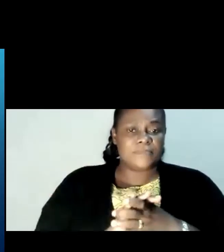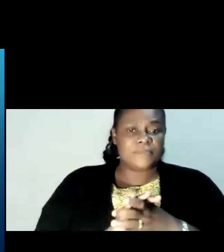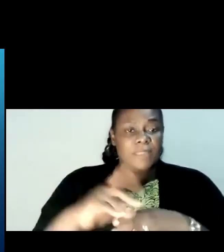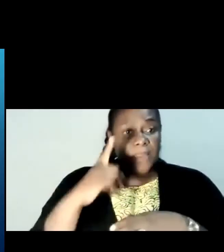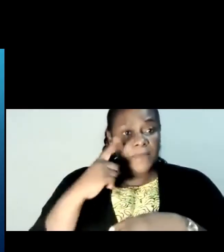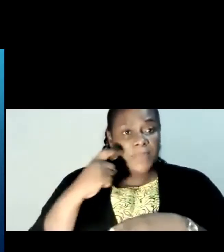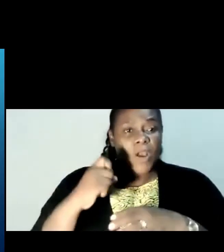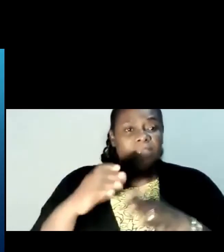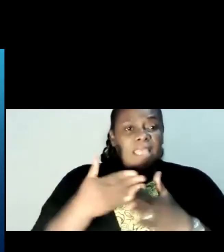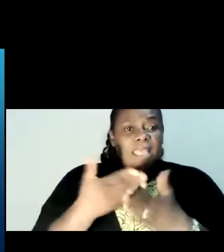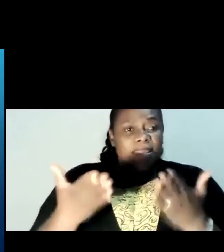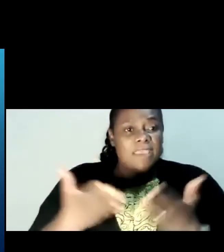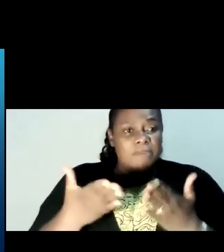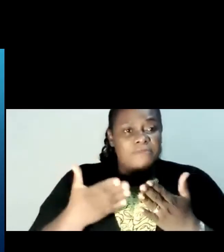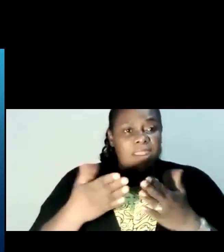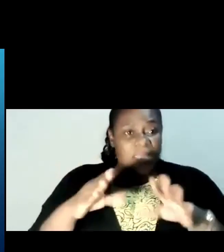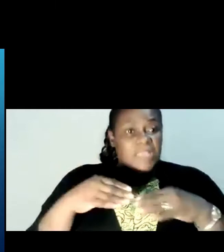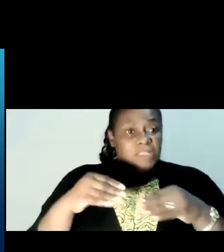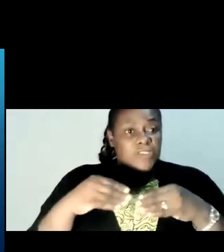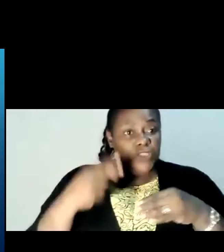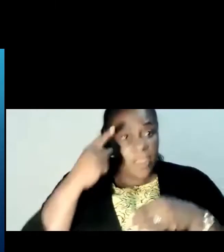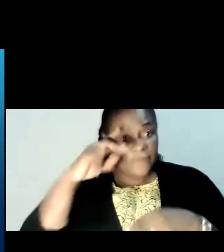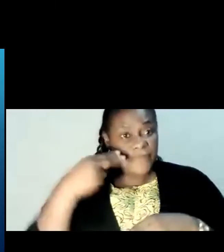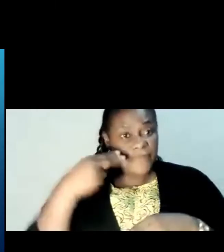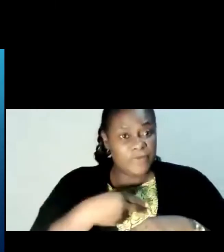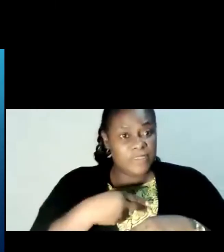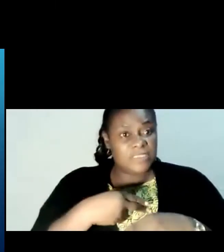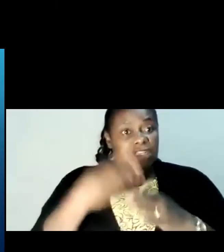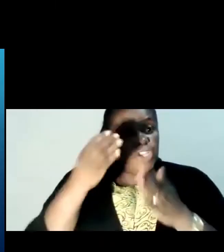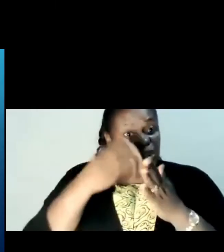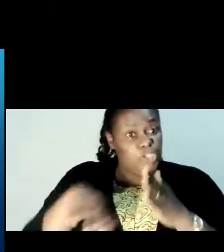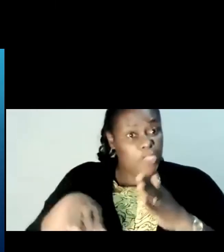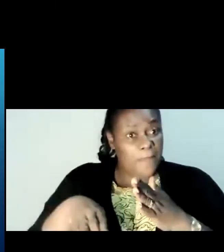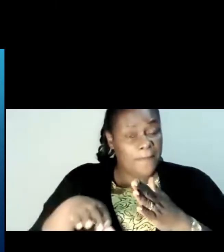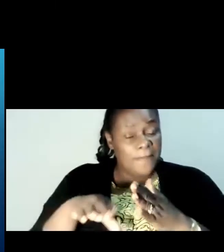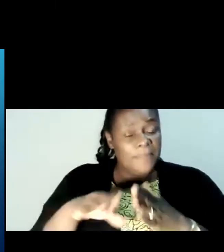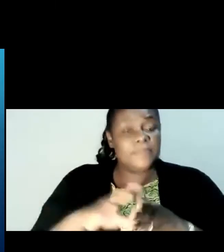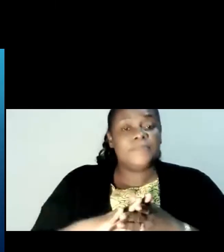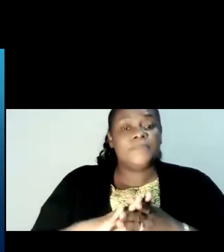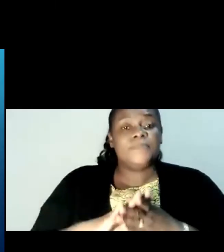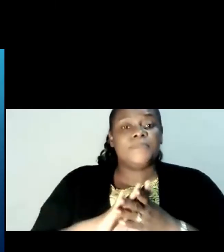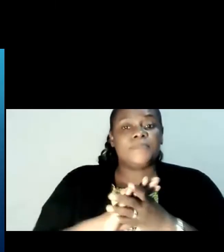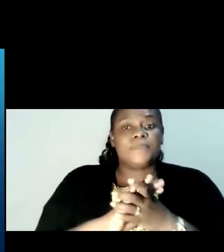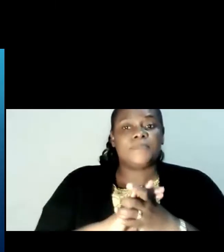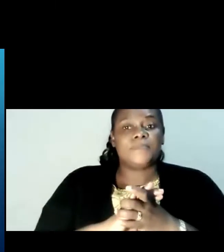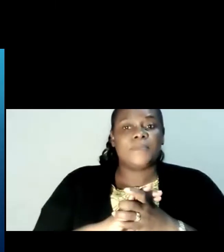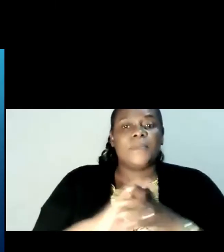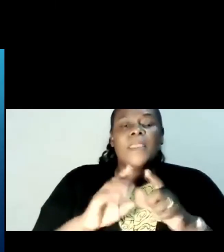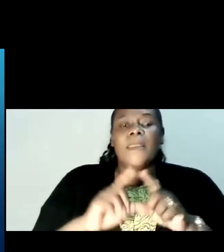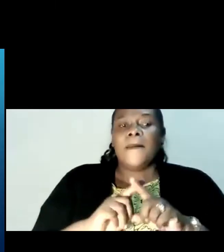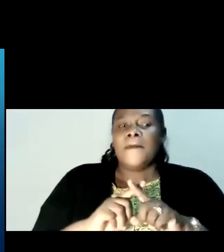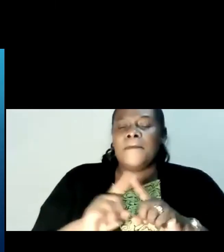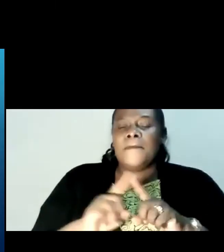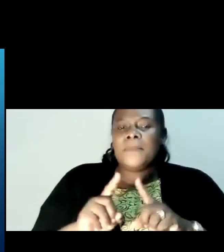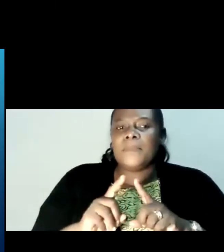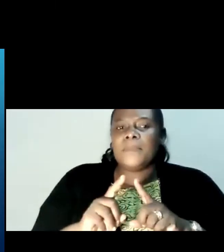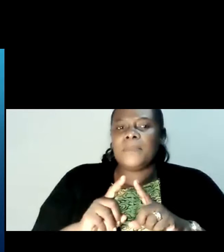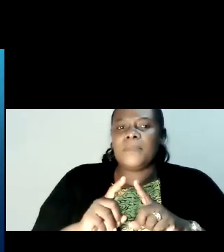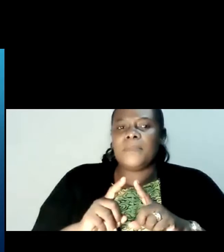supermarket. Some of them are relatively cheaper than perhaps, you know, going to buy fresh